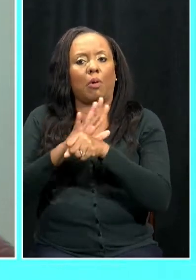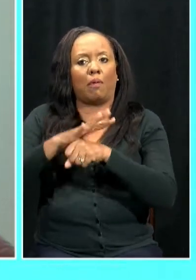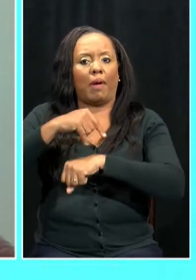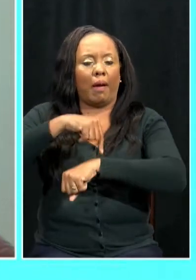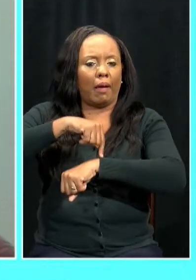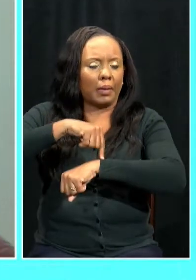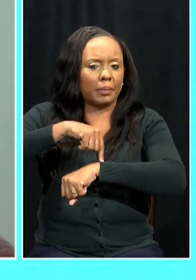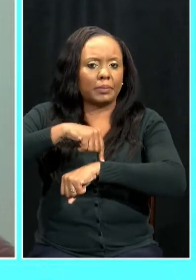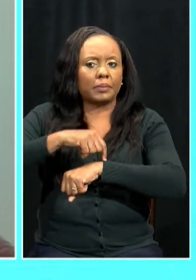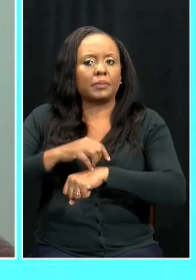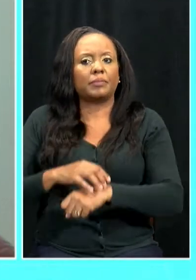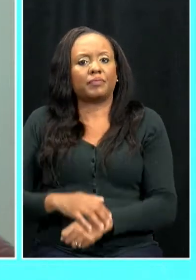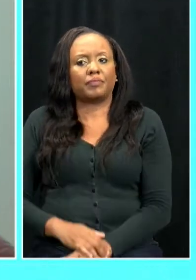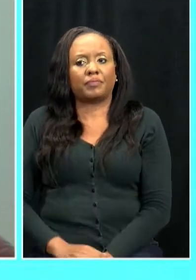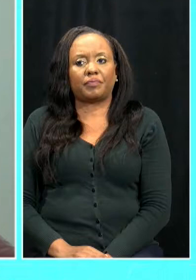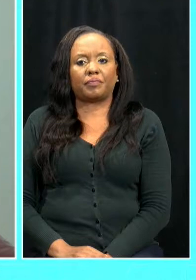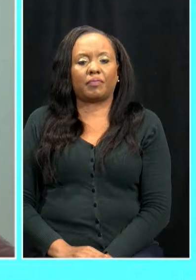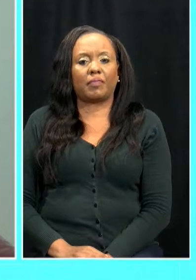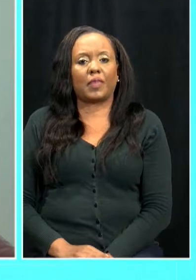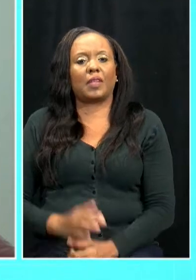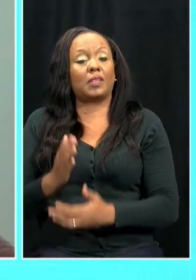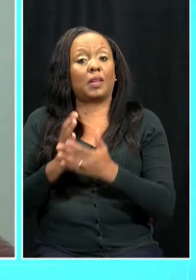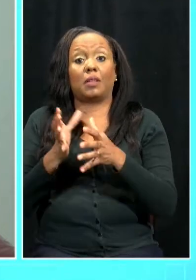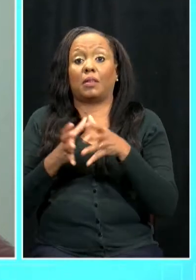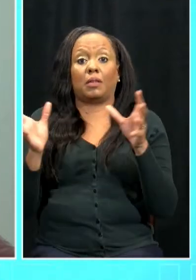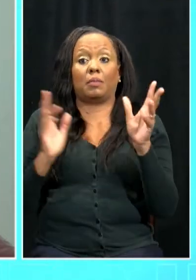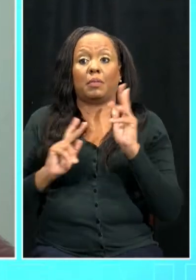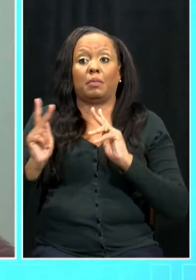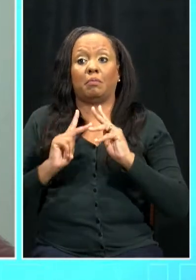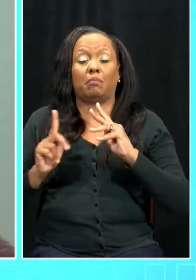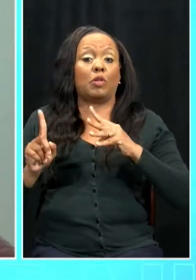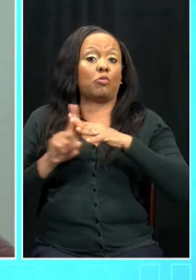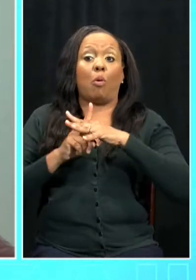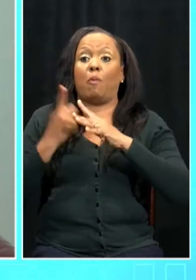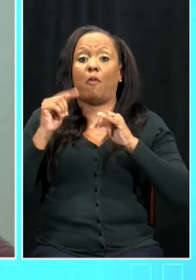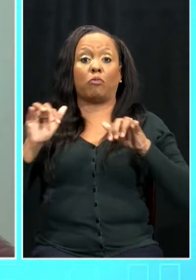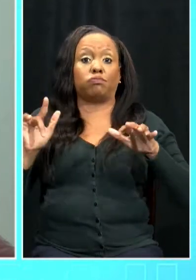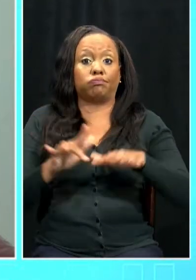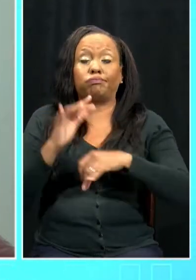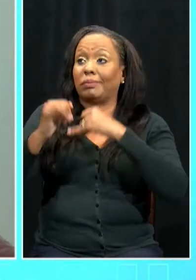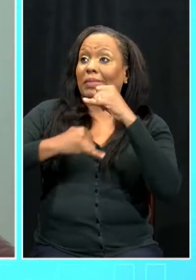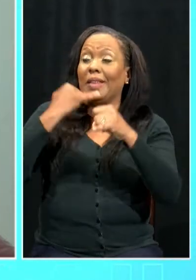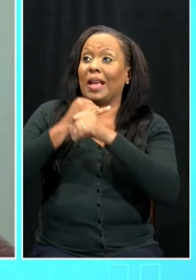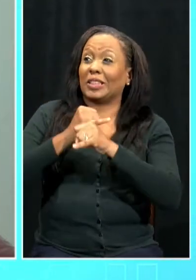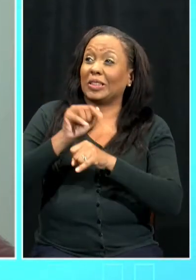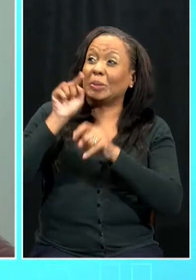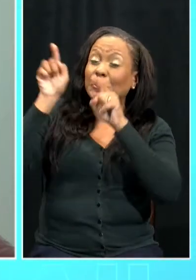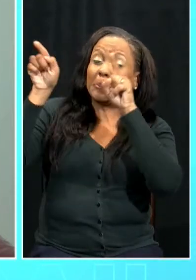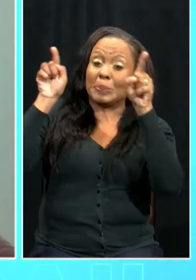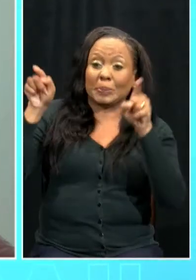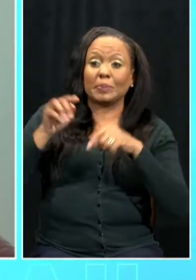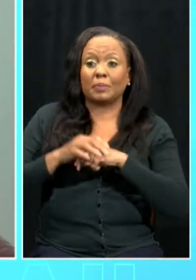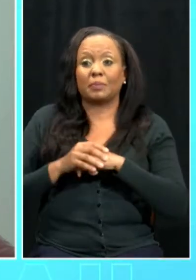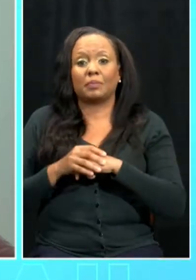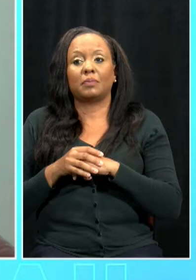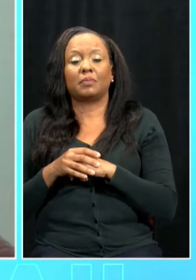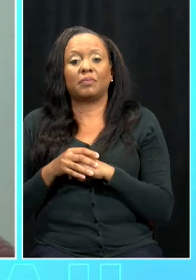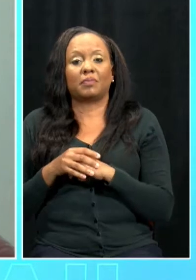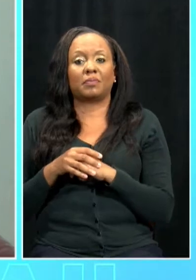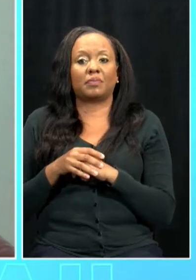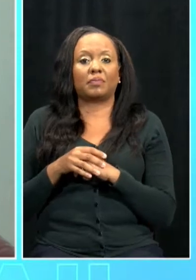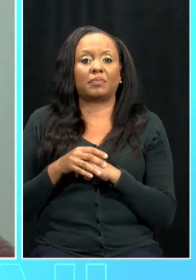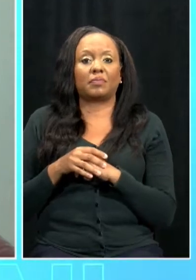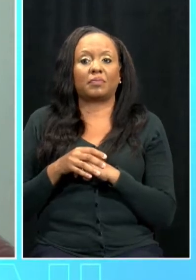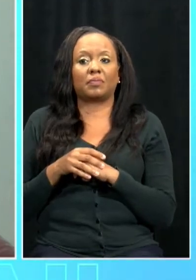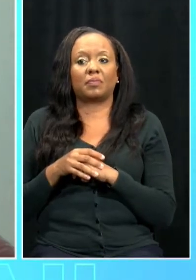where numbers have been up. Although it is true to say that the majority of international elections have seen a